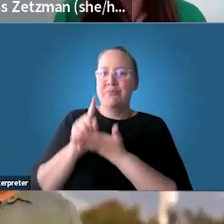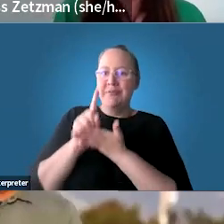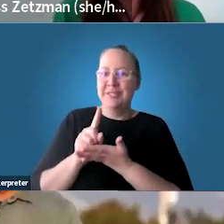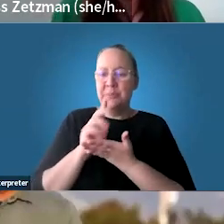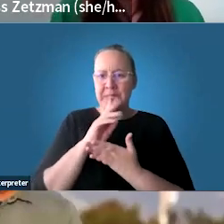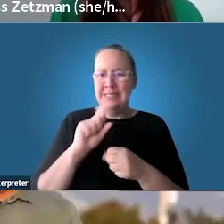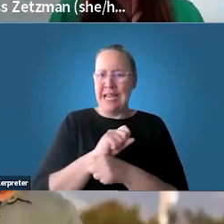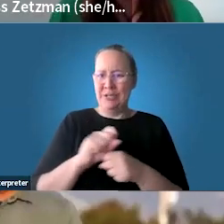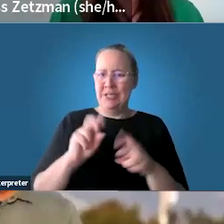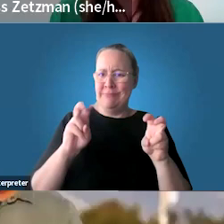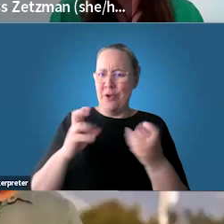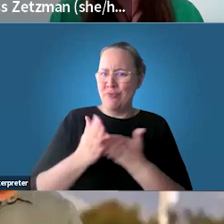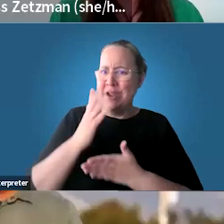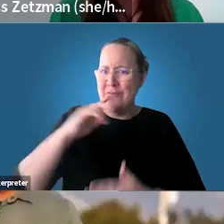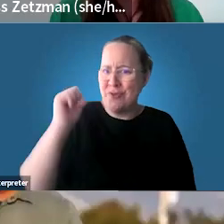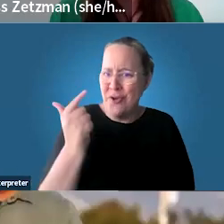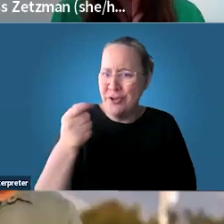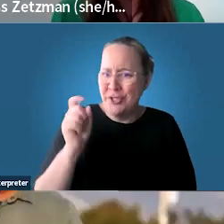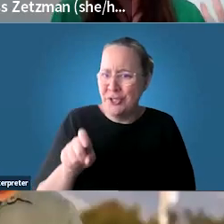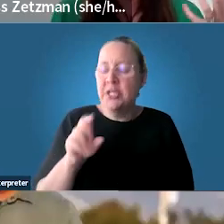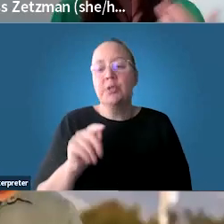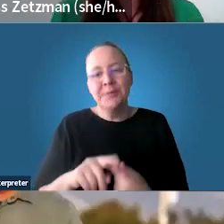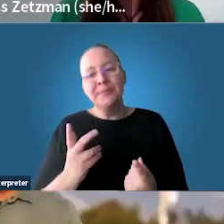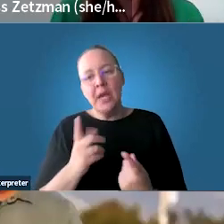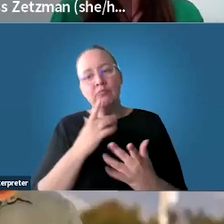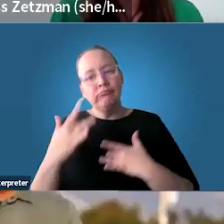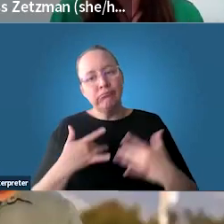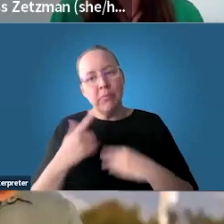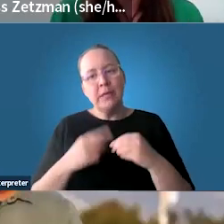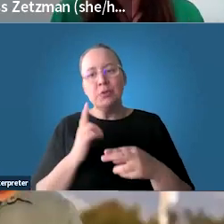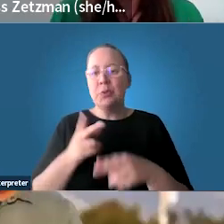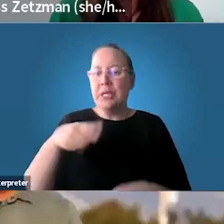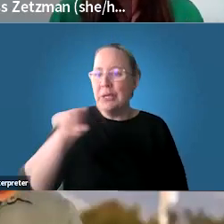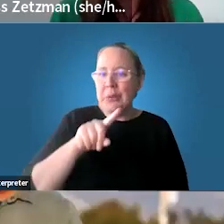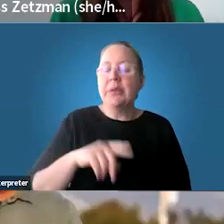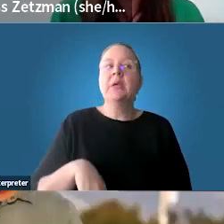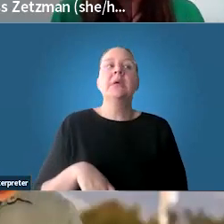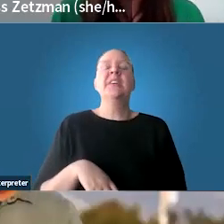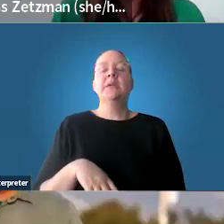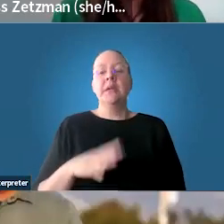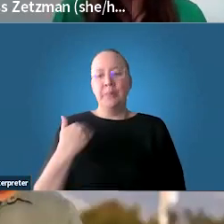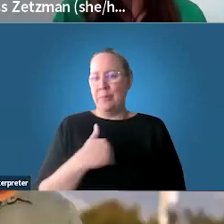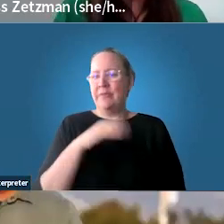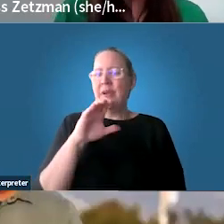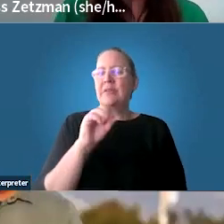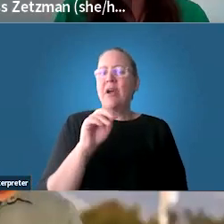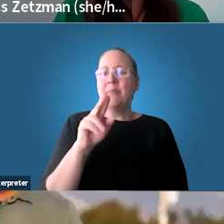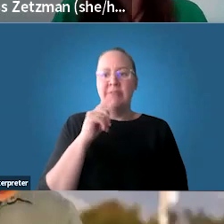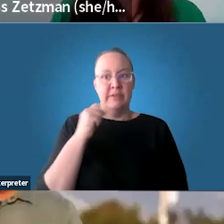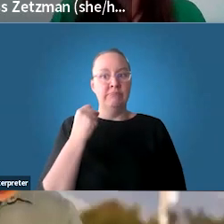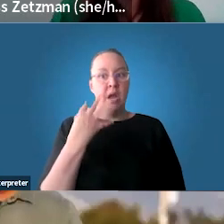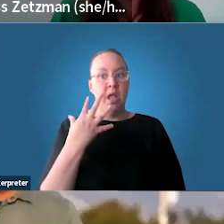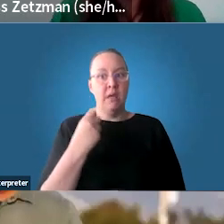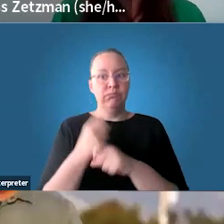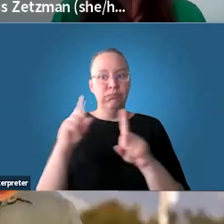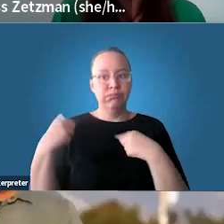right for all. And so I'm really excited to join you all. I've been a member of ComNet for many, many years